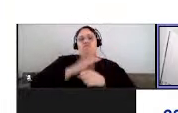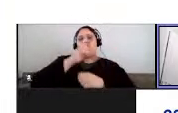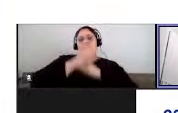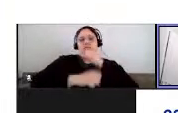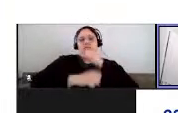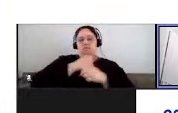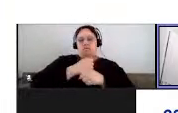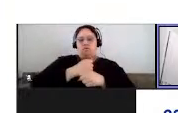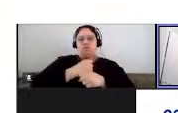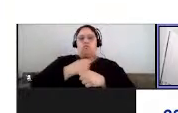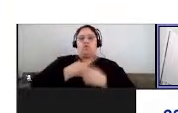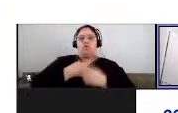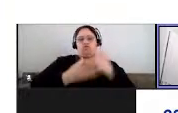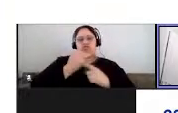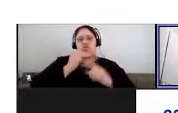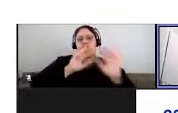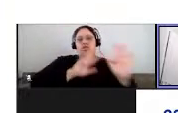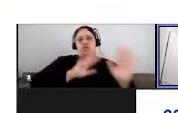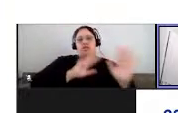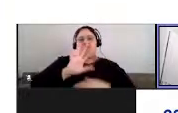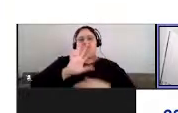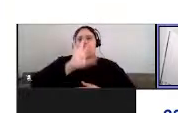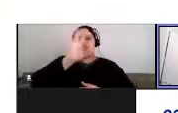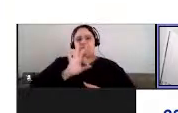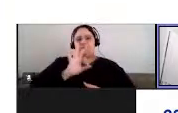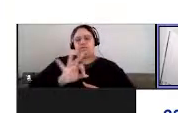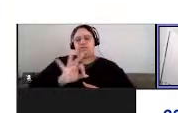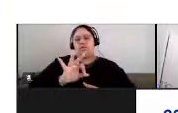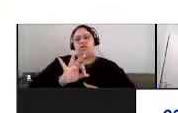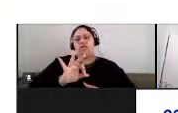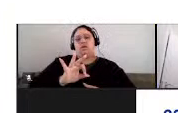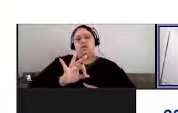we achieved 95%